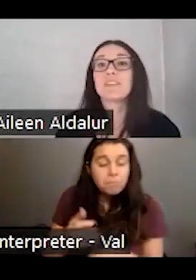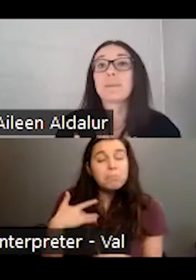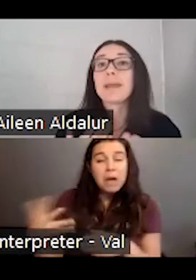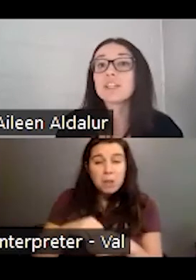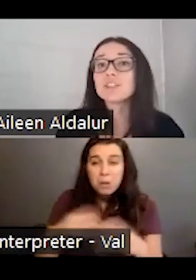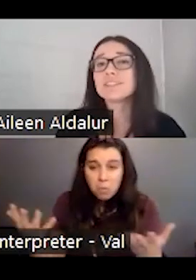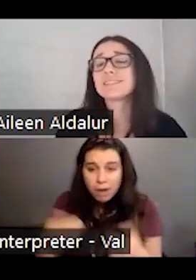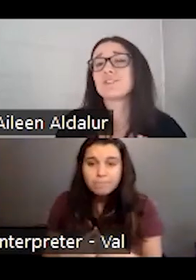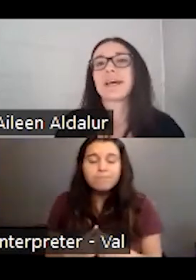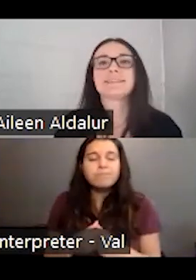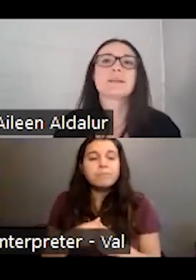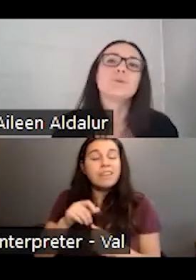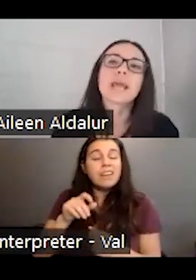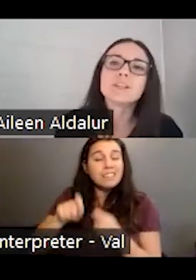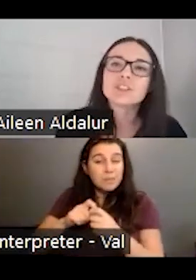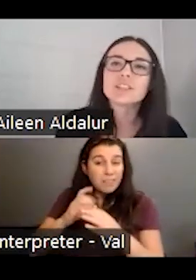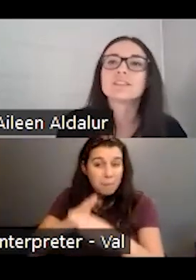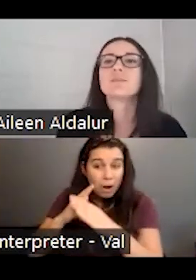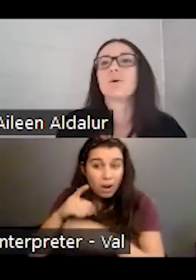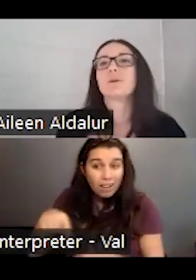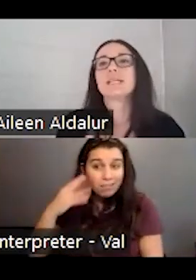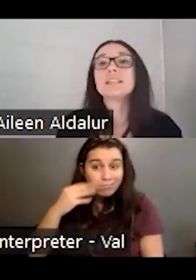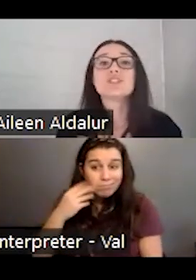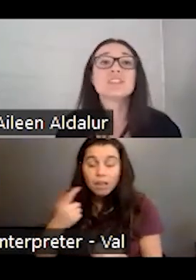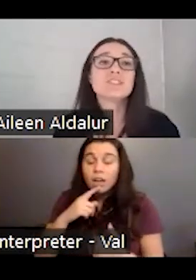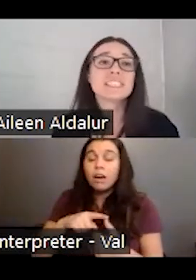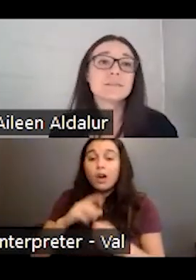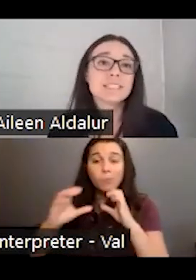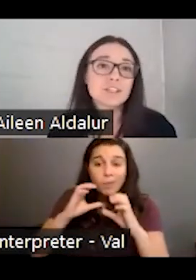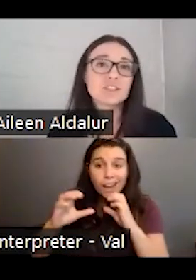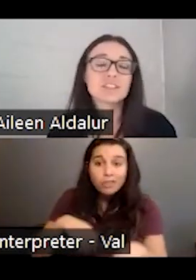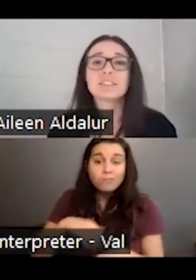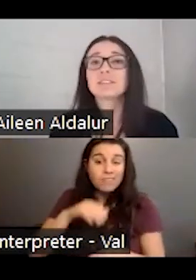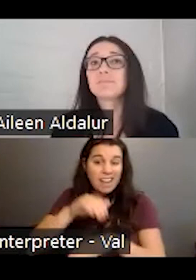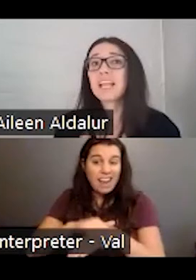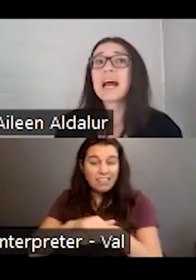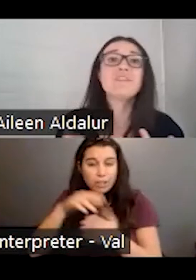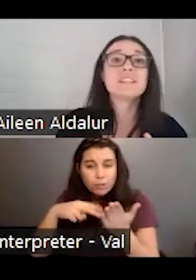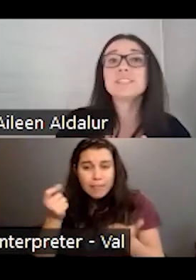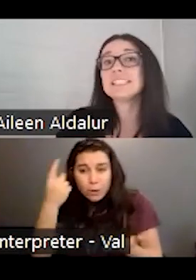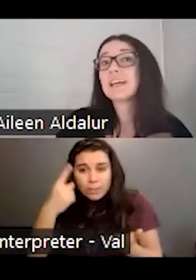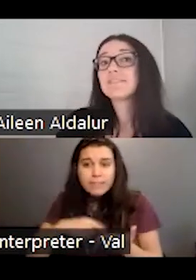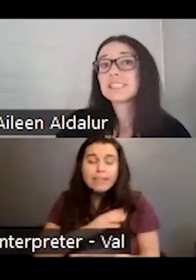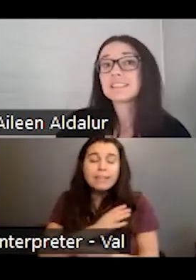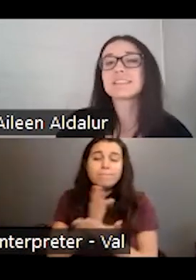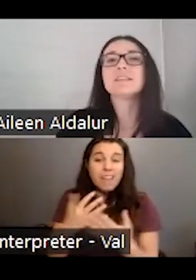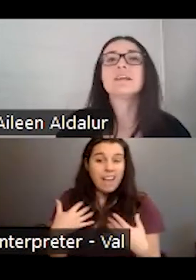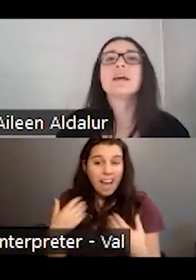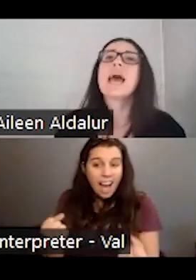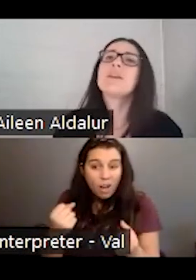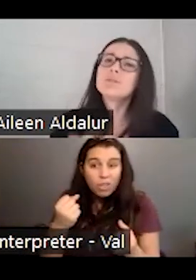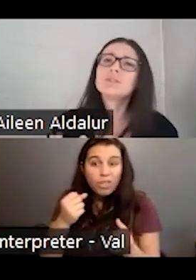addressing specific barriers such as communication or English literacy limitations, health literacy